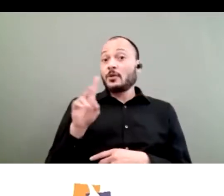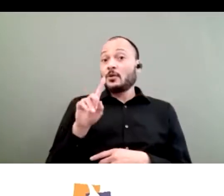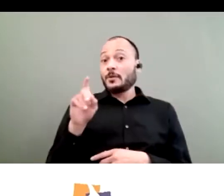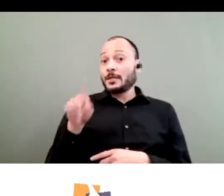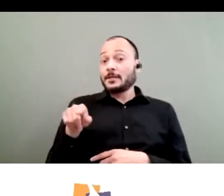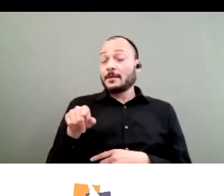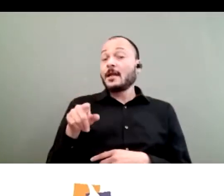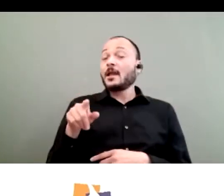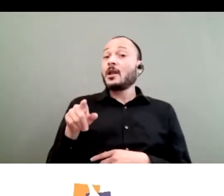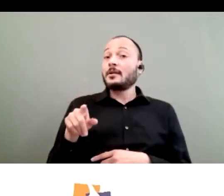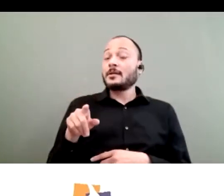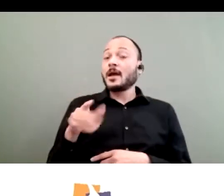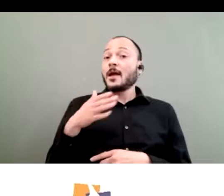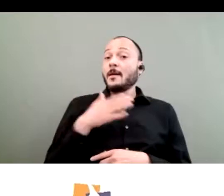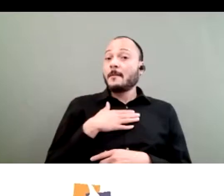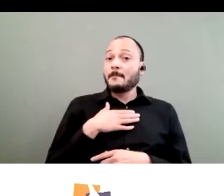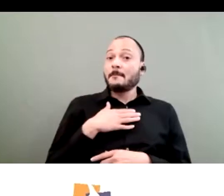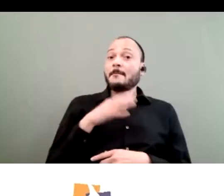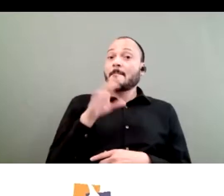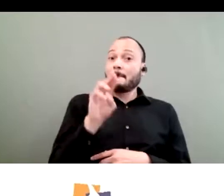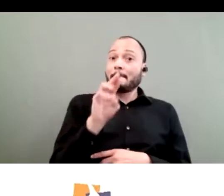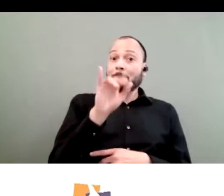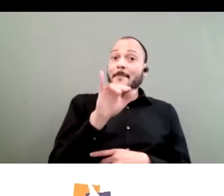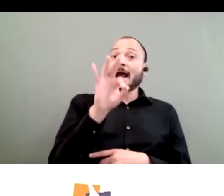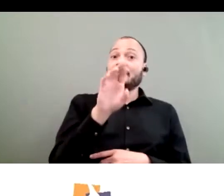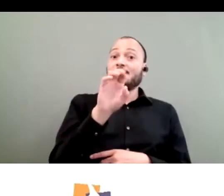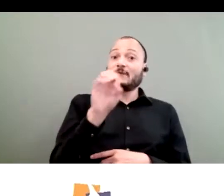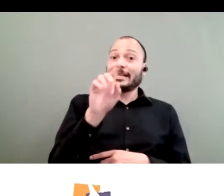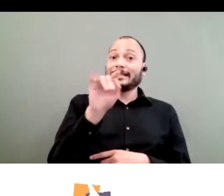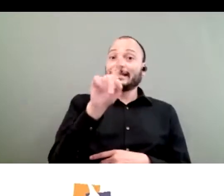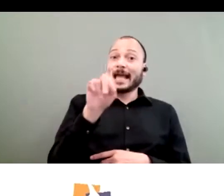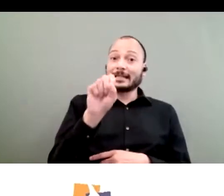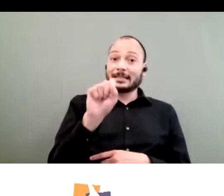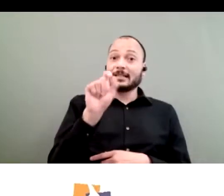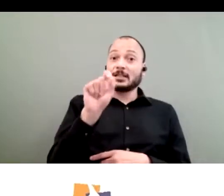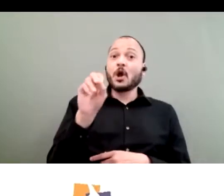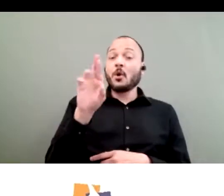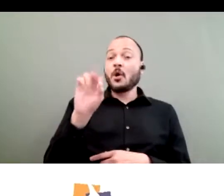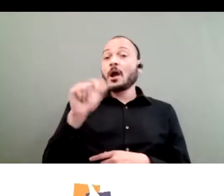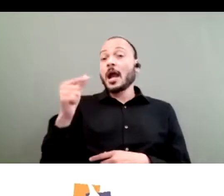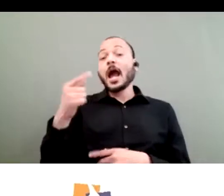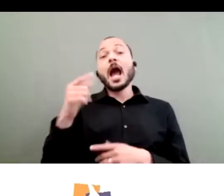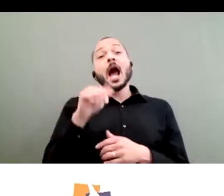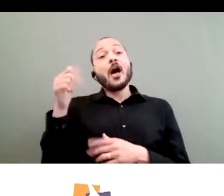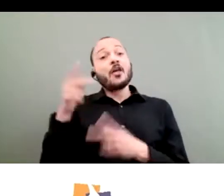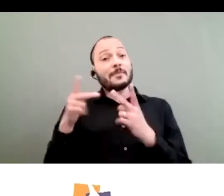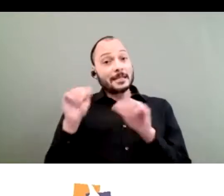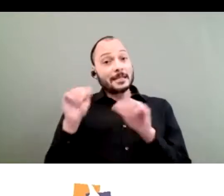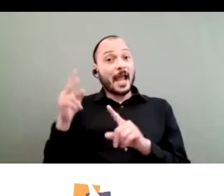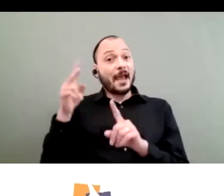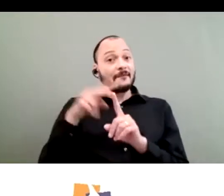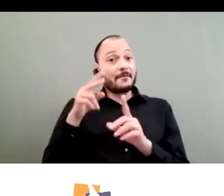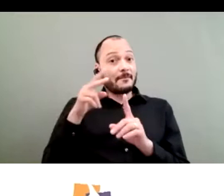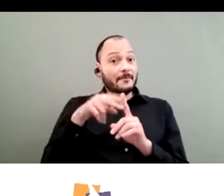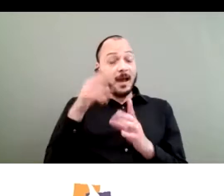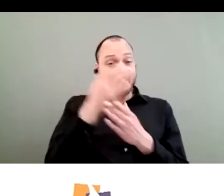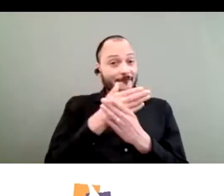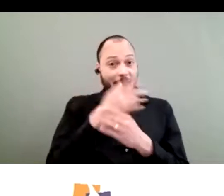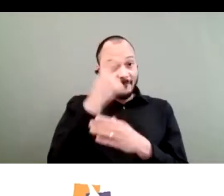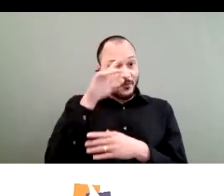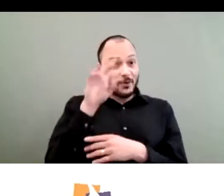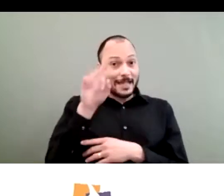besides myfreetaxes.org, we got a question. Are there other places to file taxes for free? Where can folks go call if they have these more